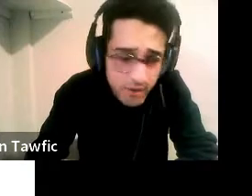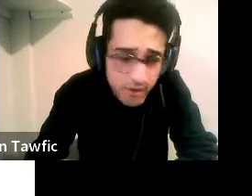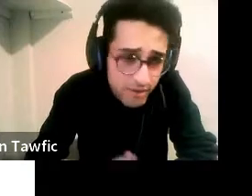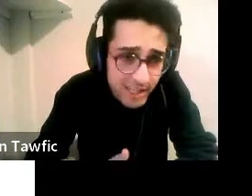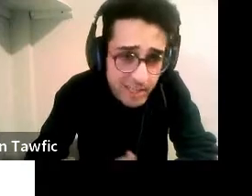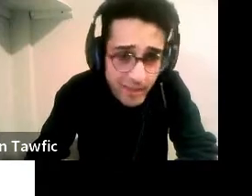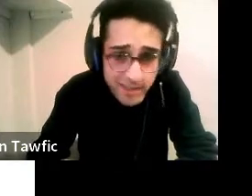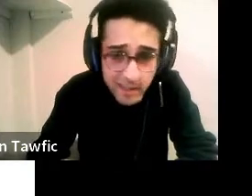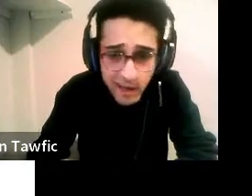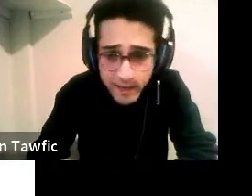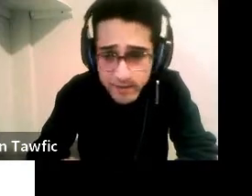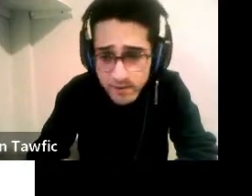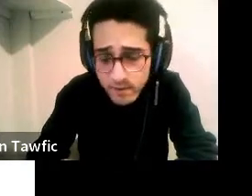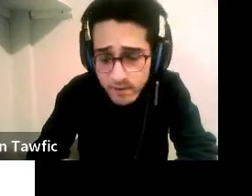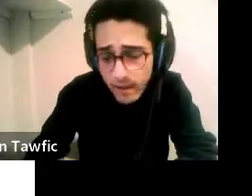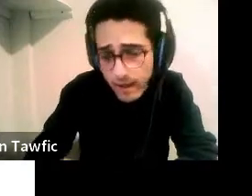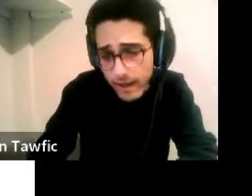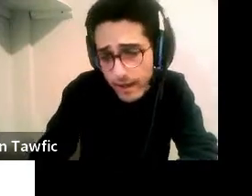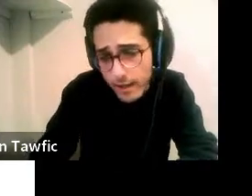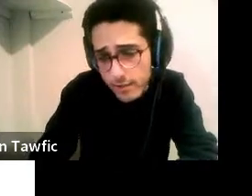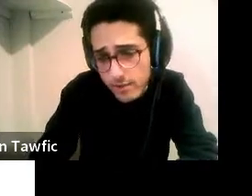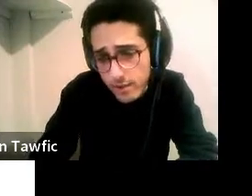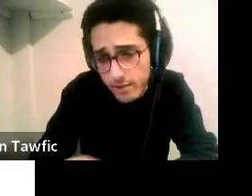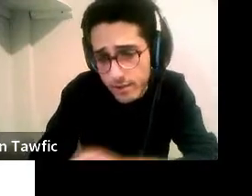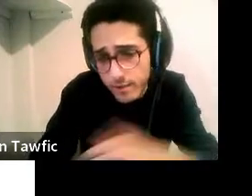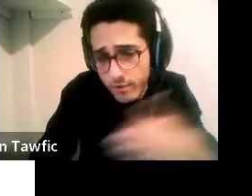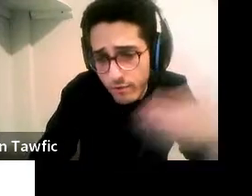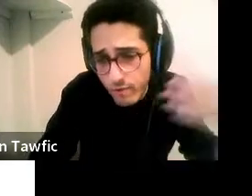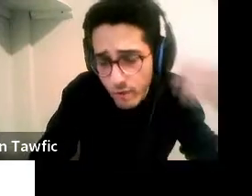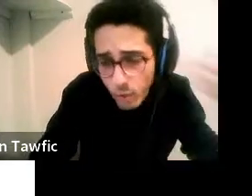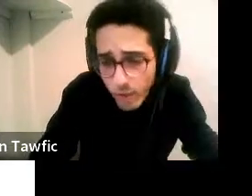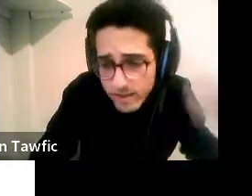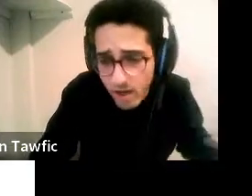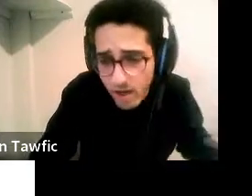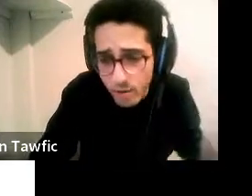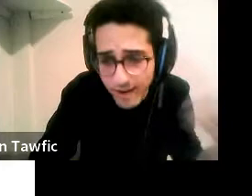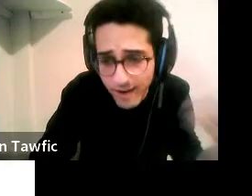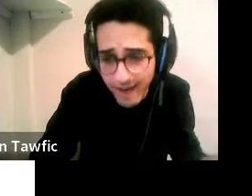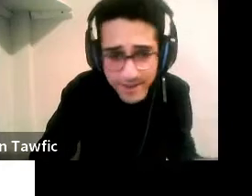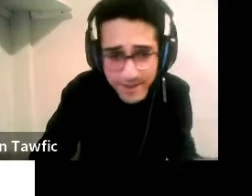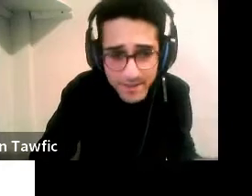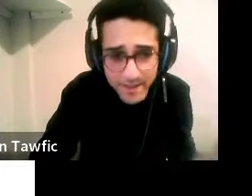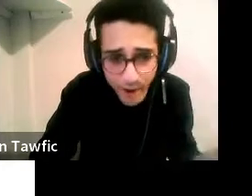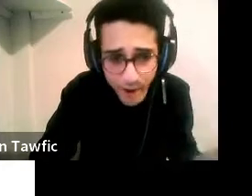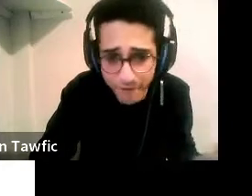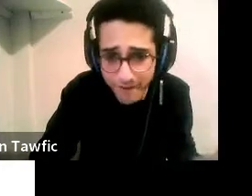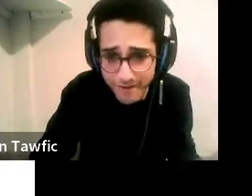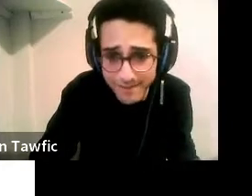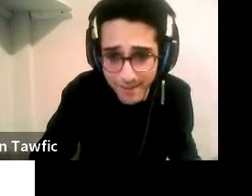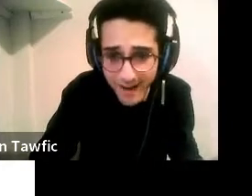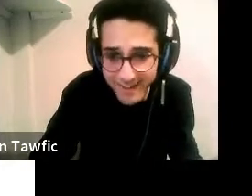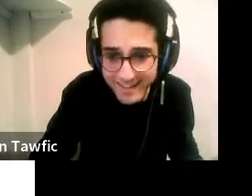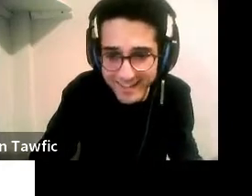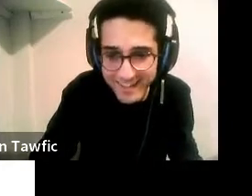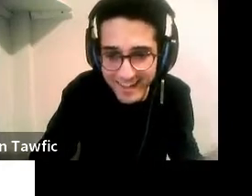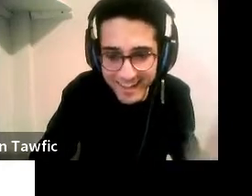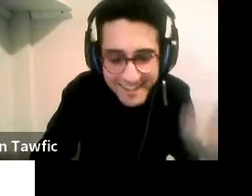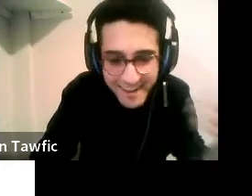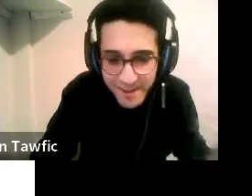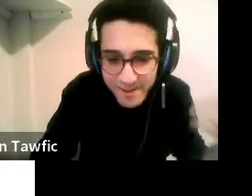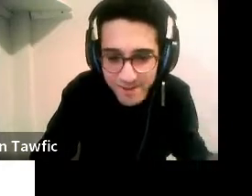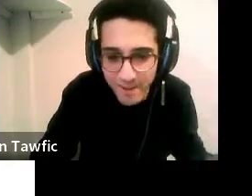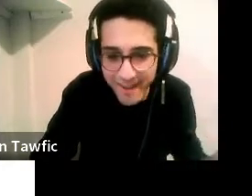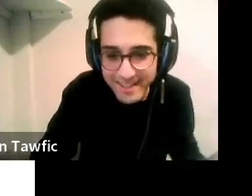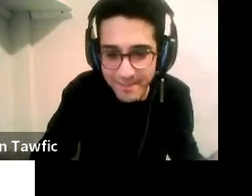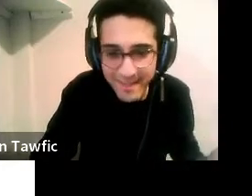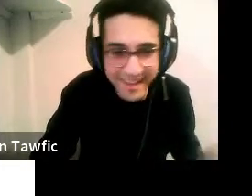I thought it was really sweet and kind." So when Sarah was recounting to me the biography of this plant,